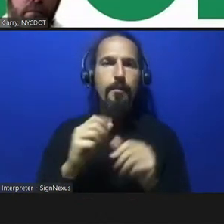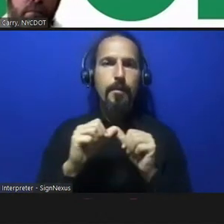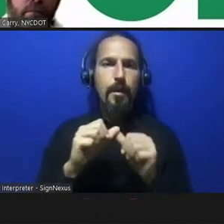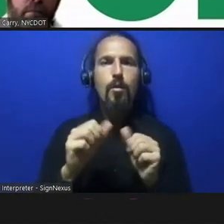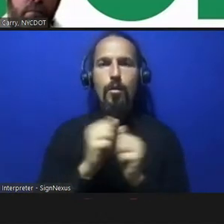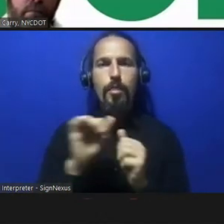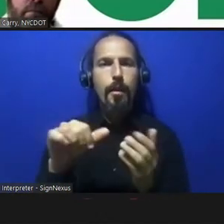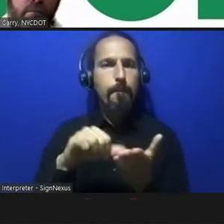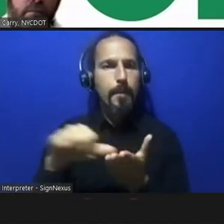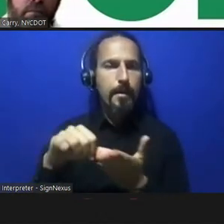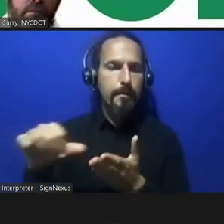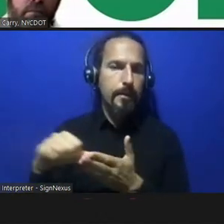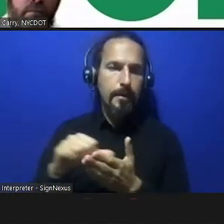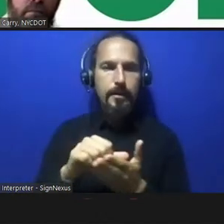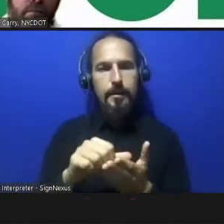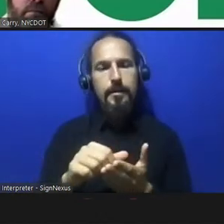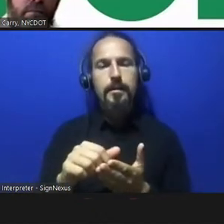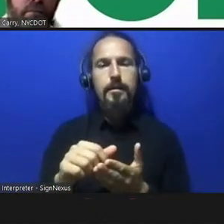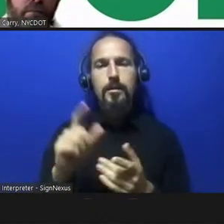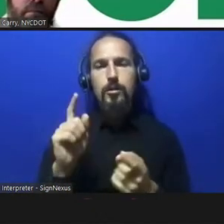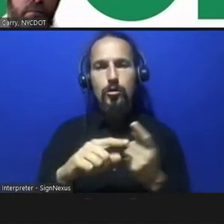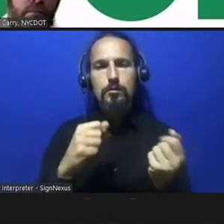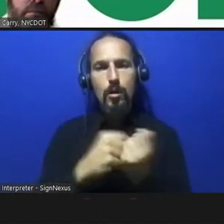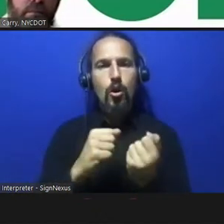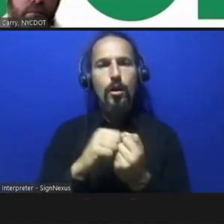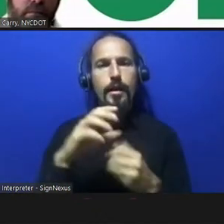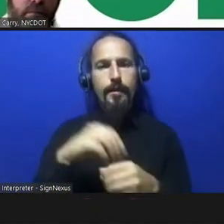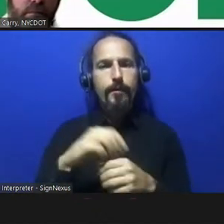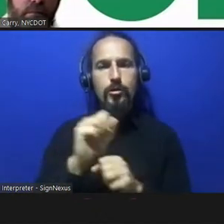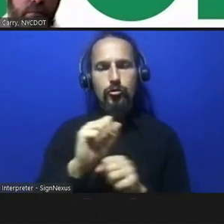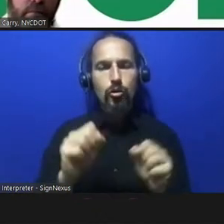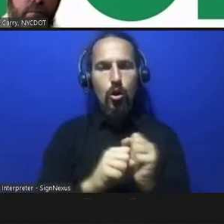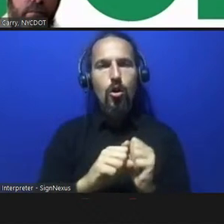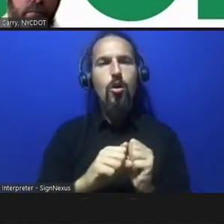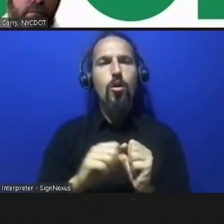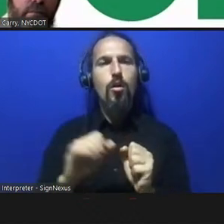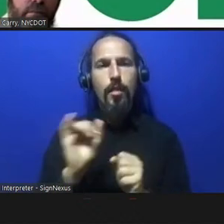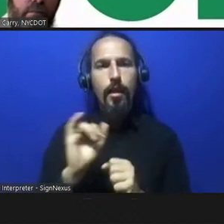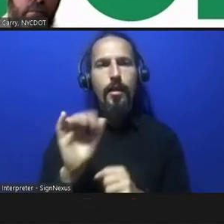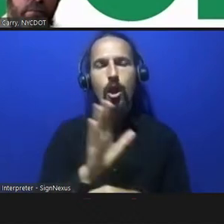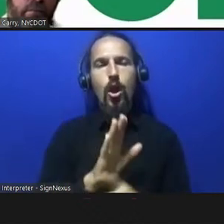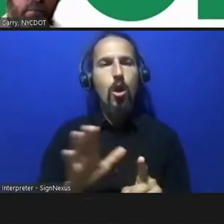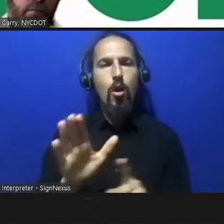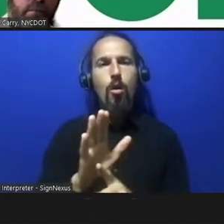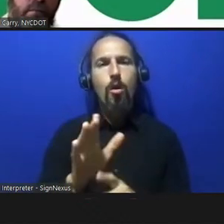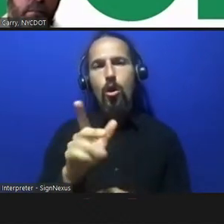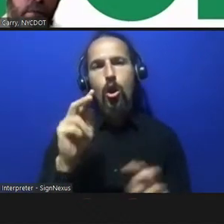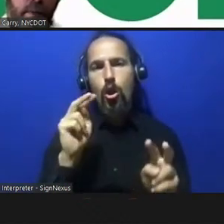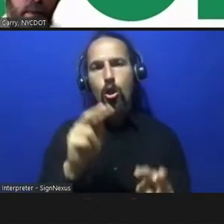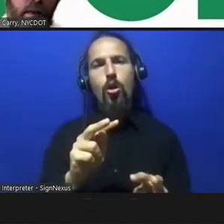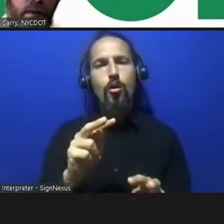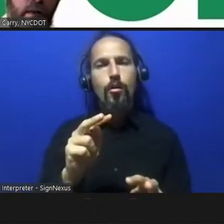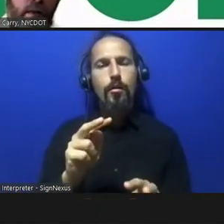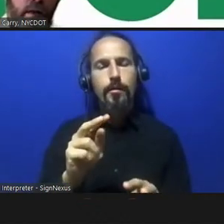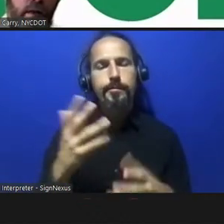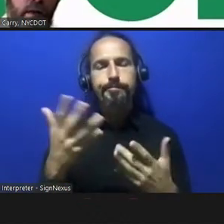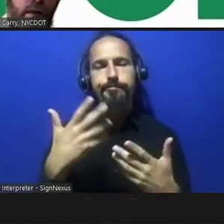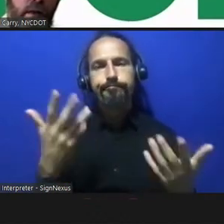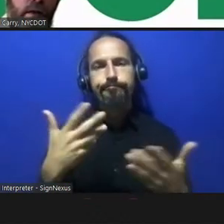payments uh to to support its own infrastructure to support its own i mean like look at 2011